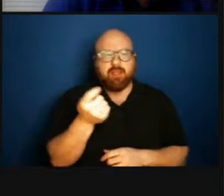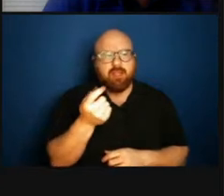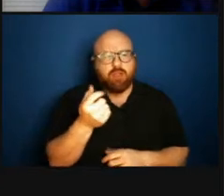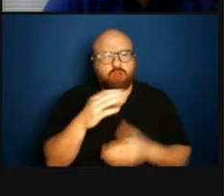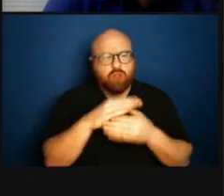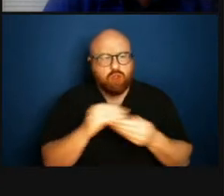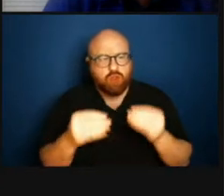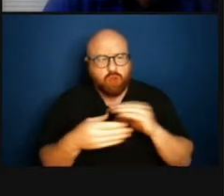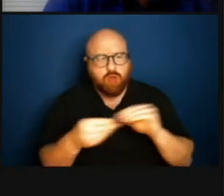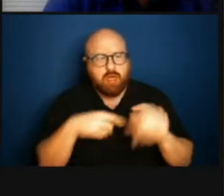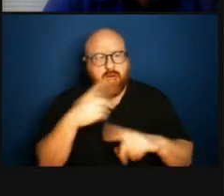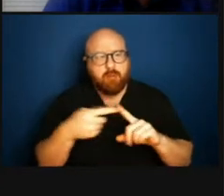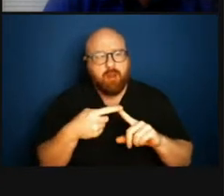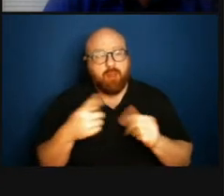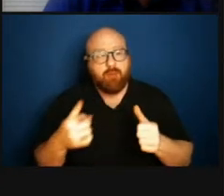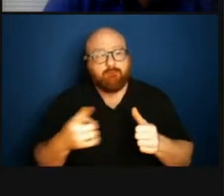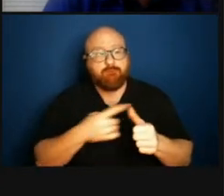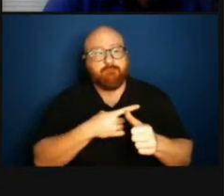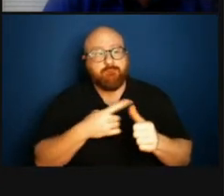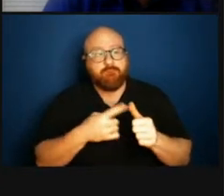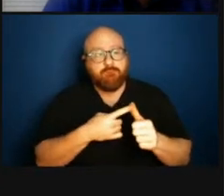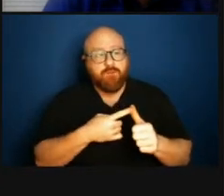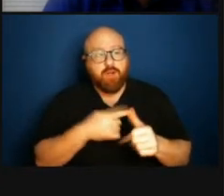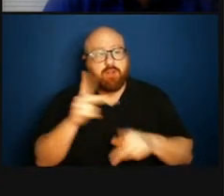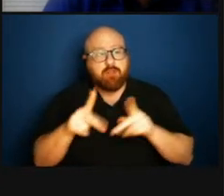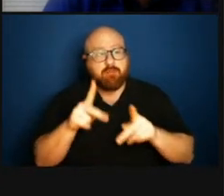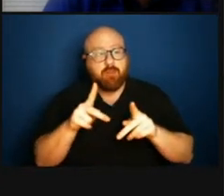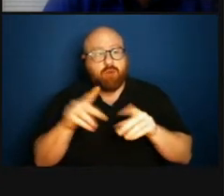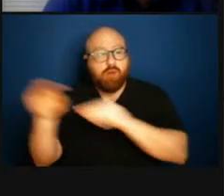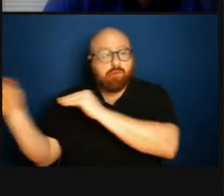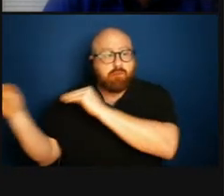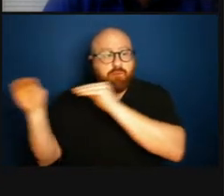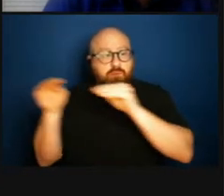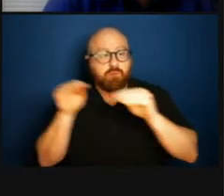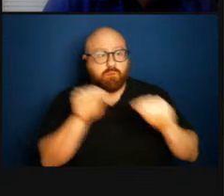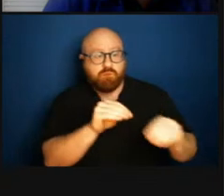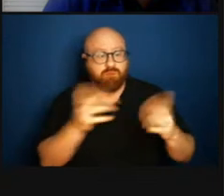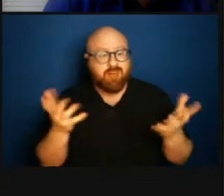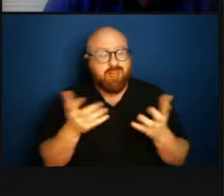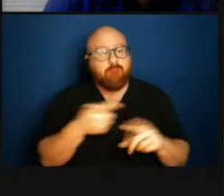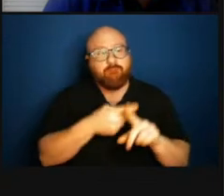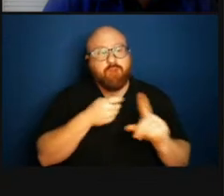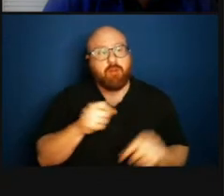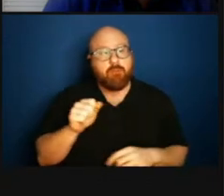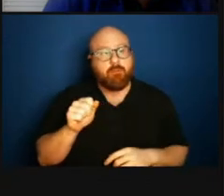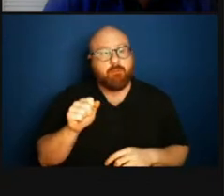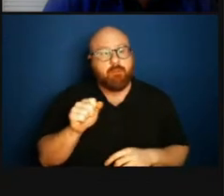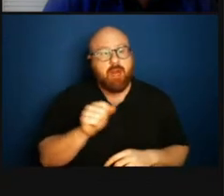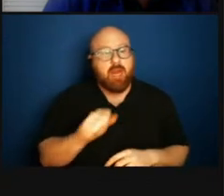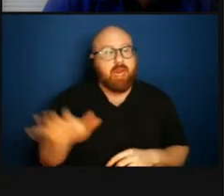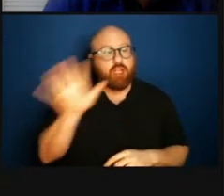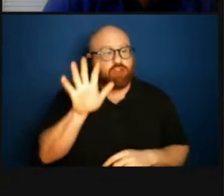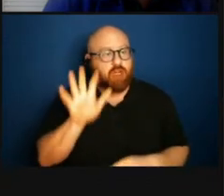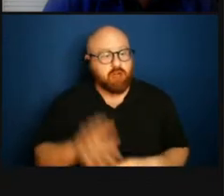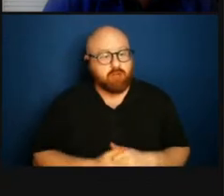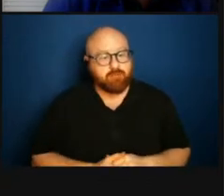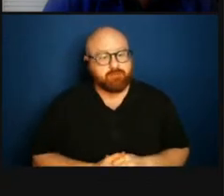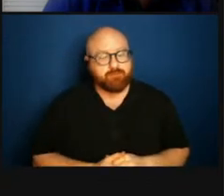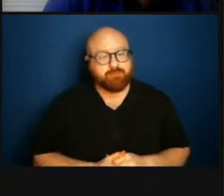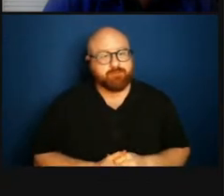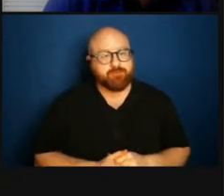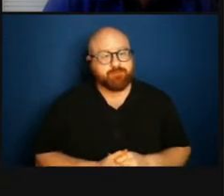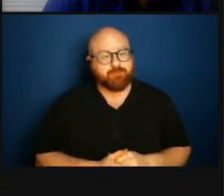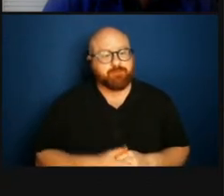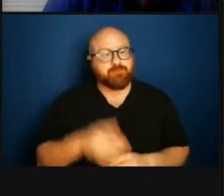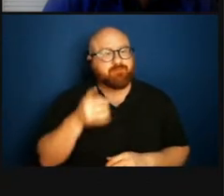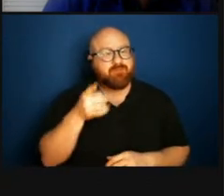a little story about a group of the first immigrants from Asia. And those immigrants were brought by John O'Donnell, and they were left here and